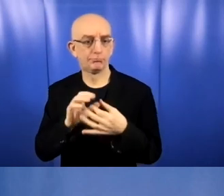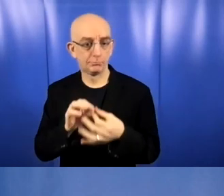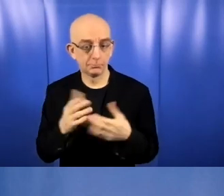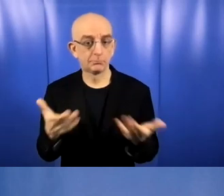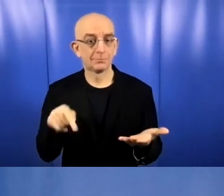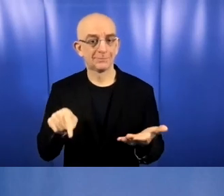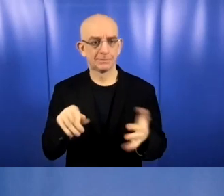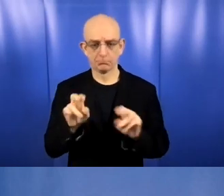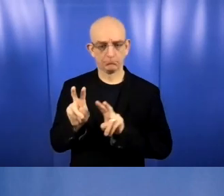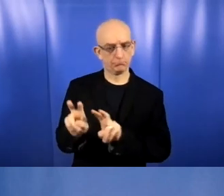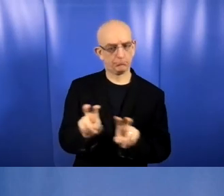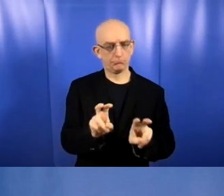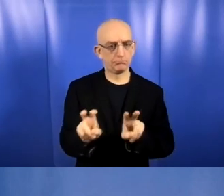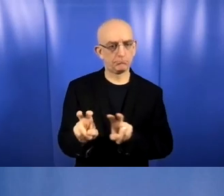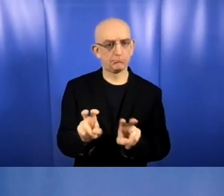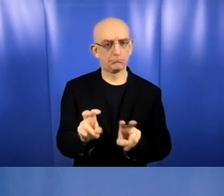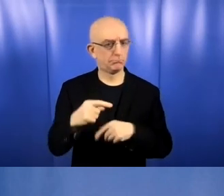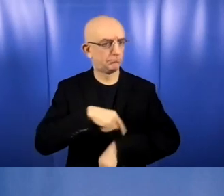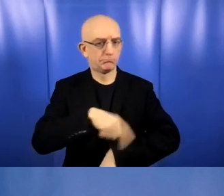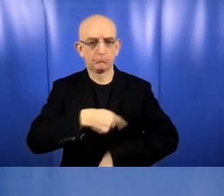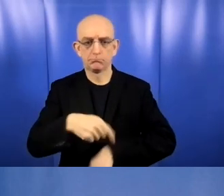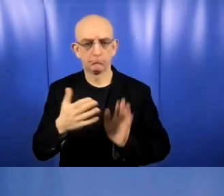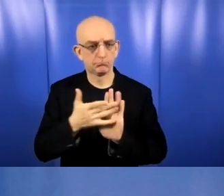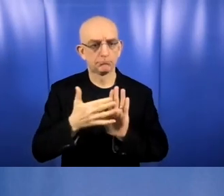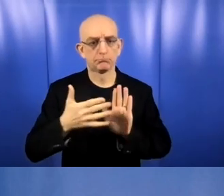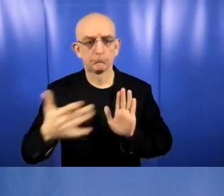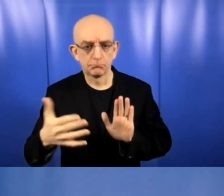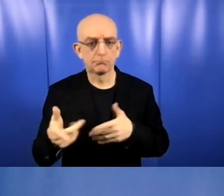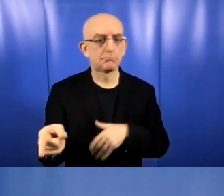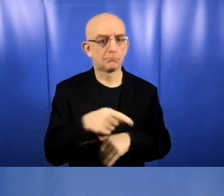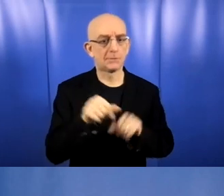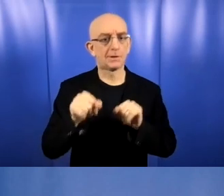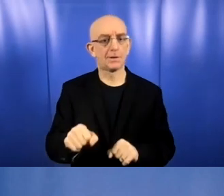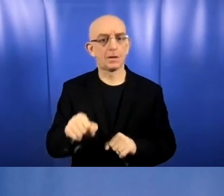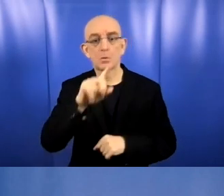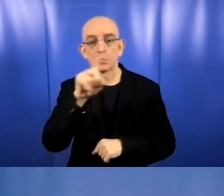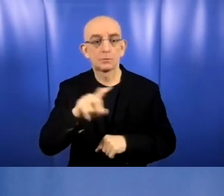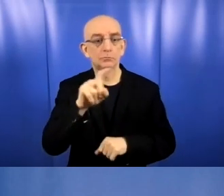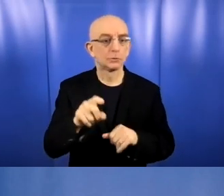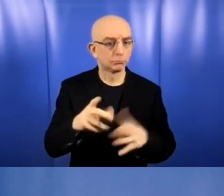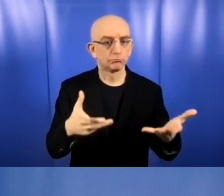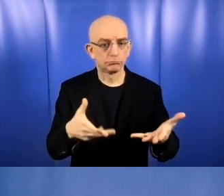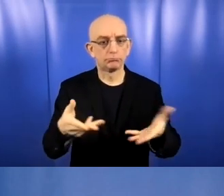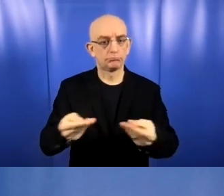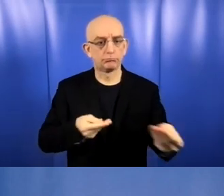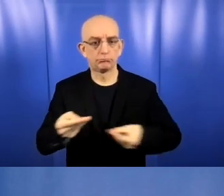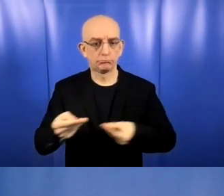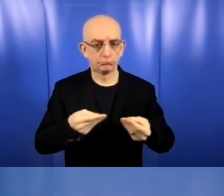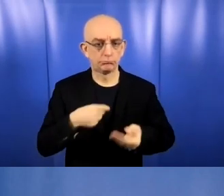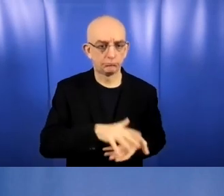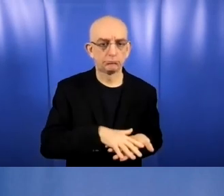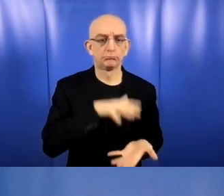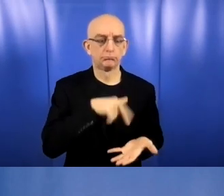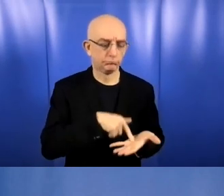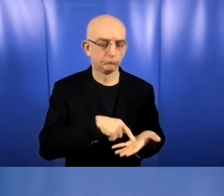now. And with that, can I first reiterate Rachel's thanks for